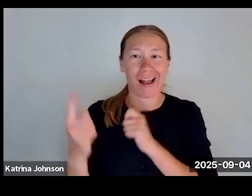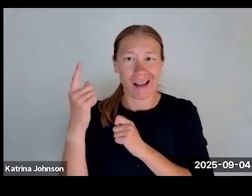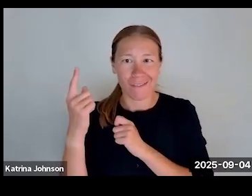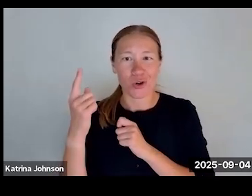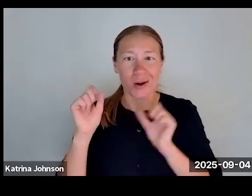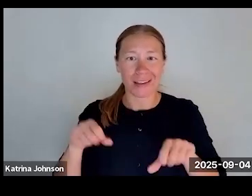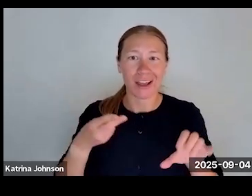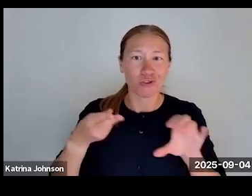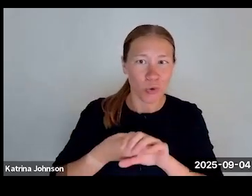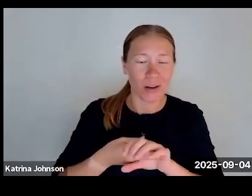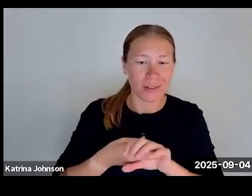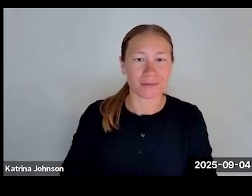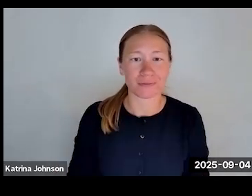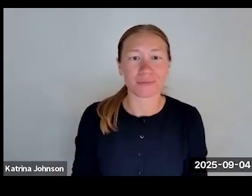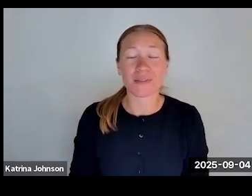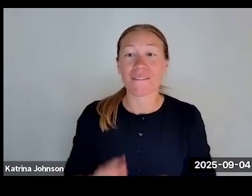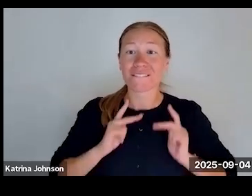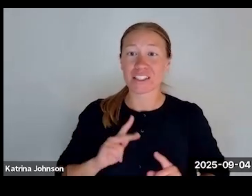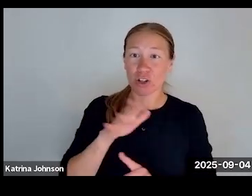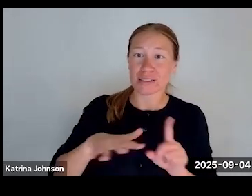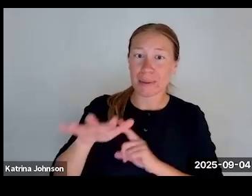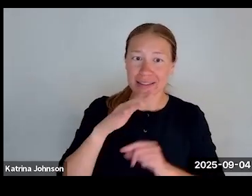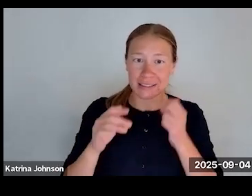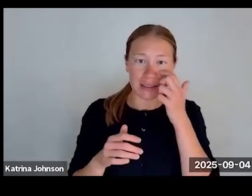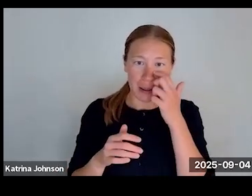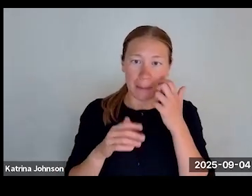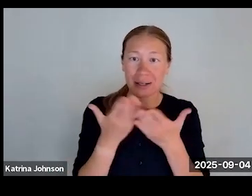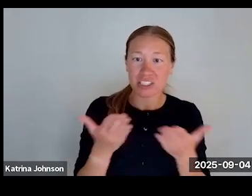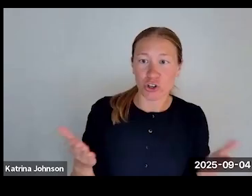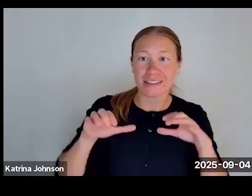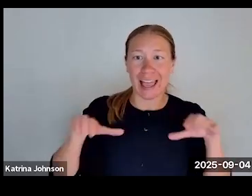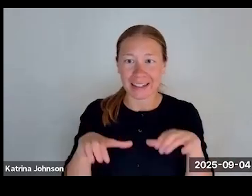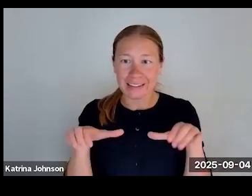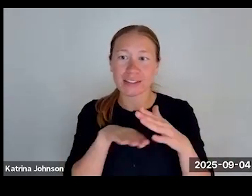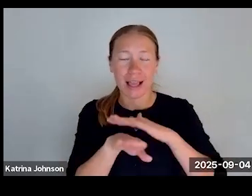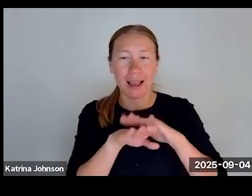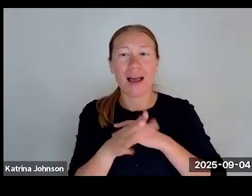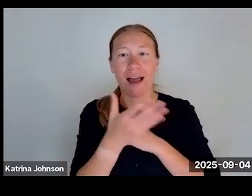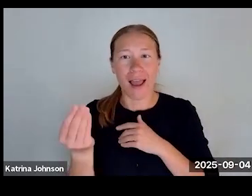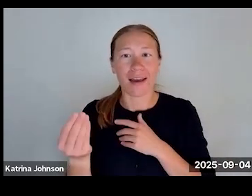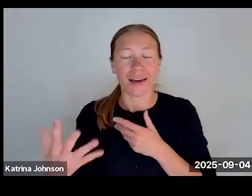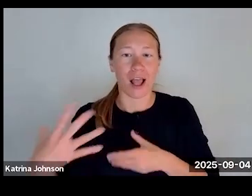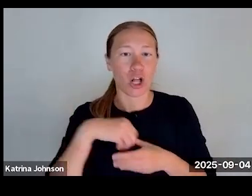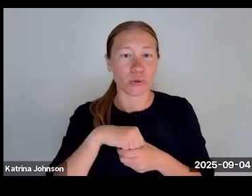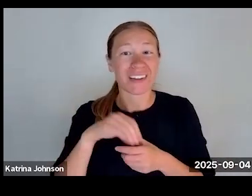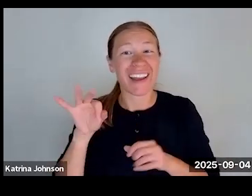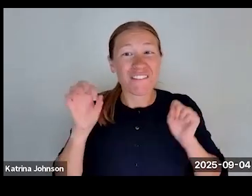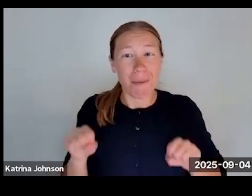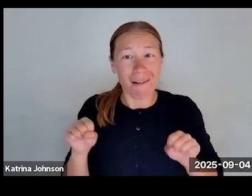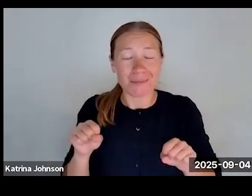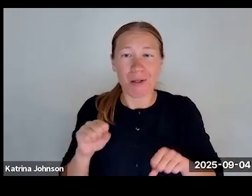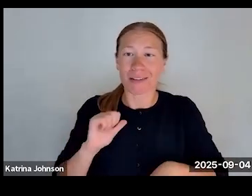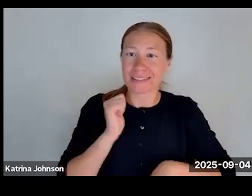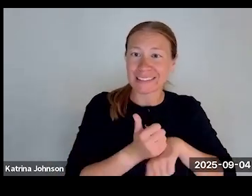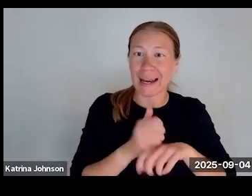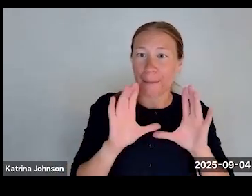Ensure that physical spaces, materials, and activities are accessible and inclusive. Whenever possible, select classrooms and